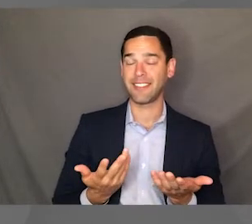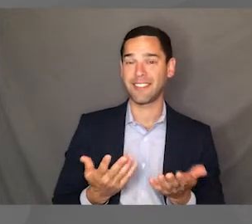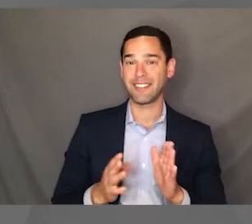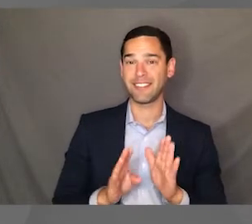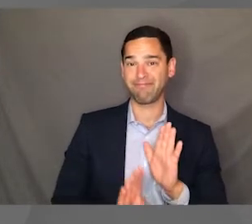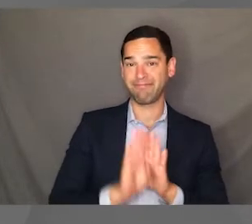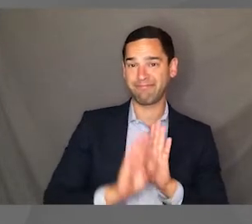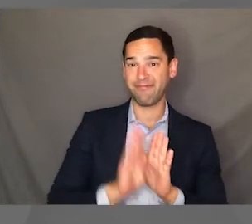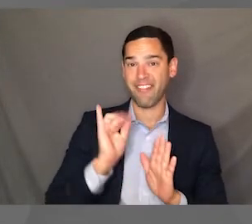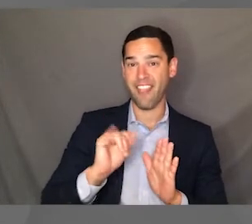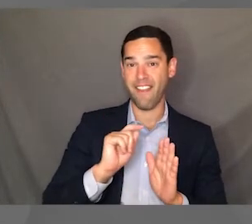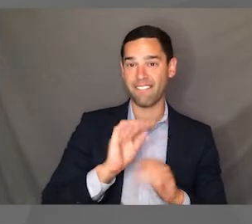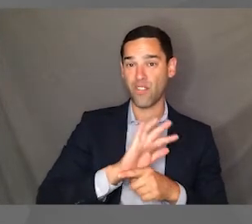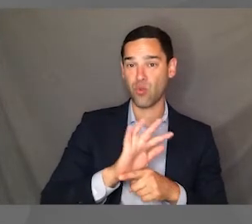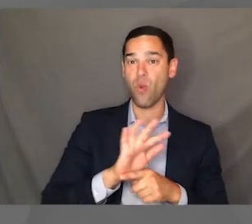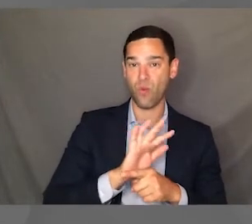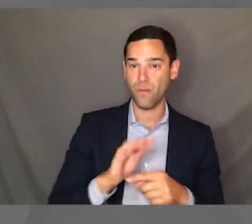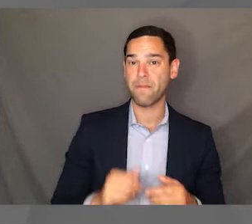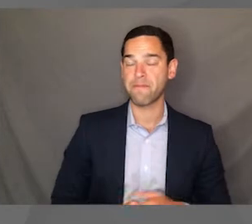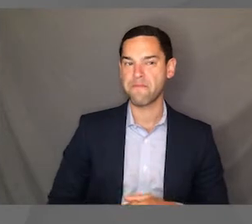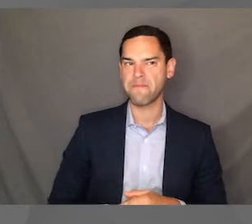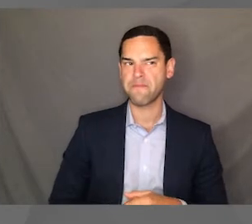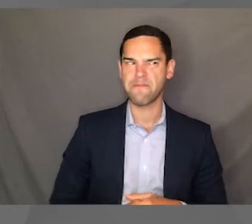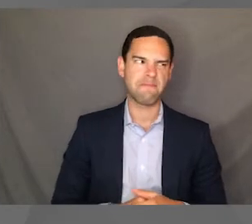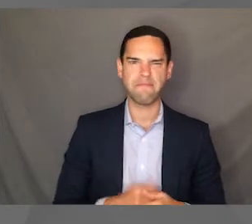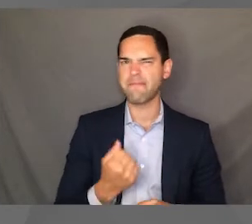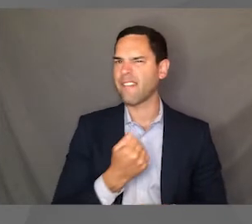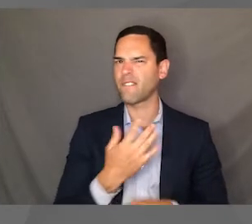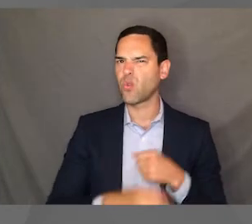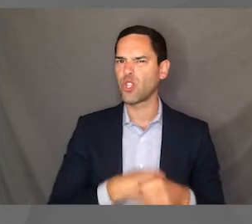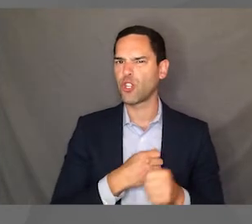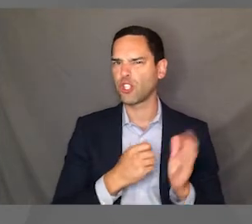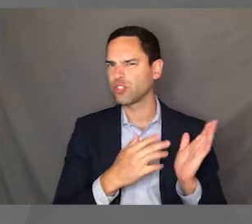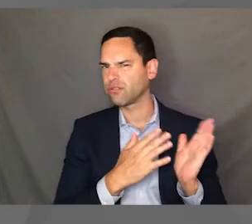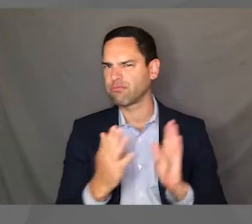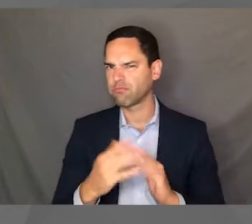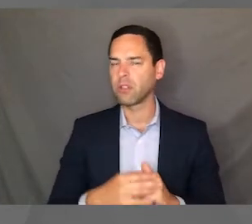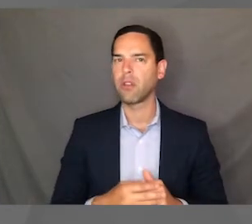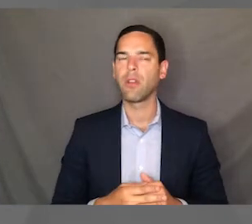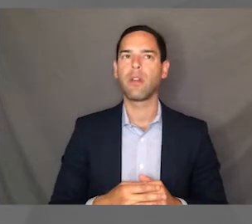agency created over the past several years, dealing with